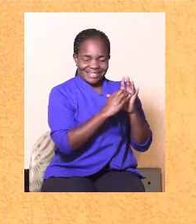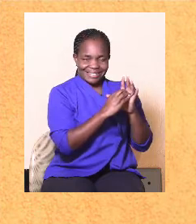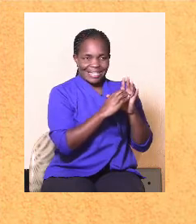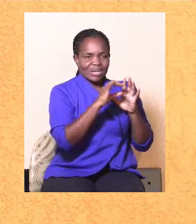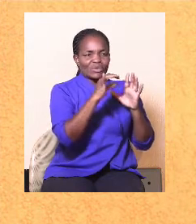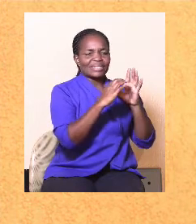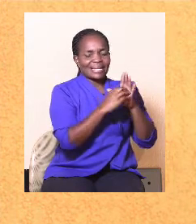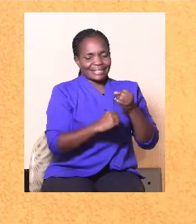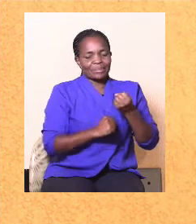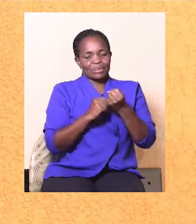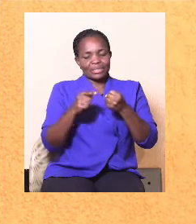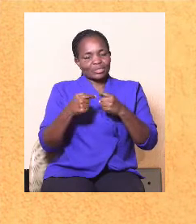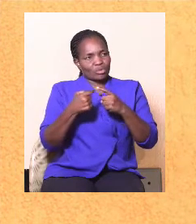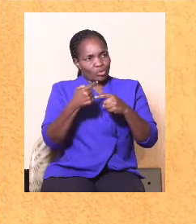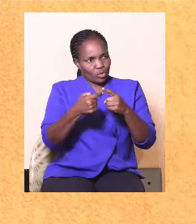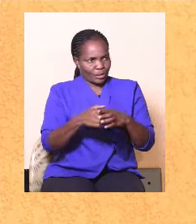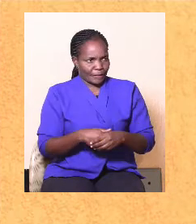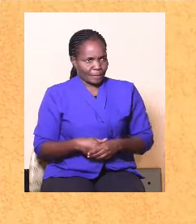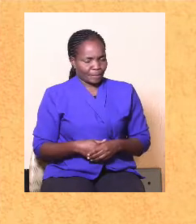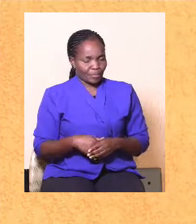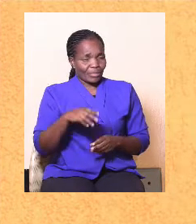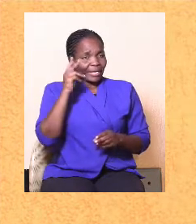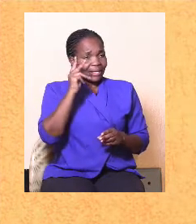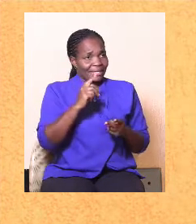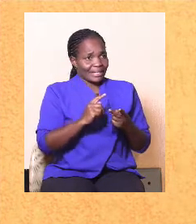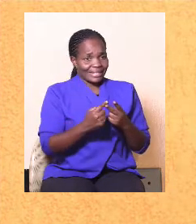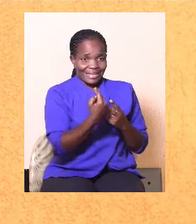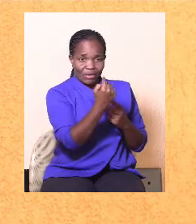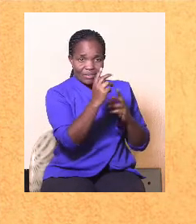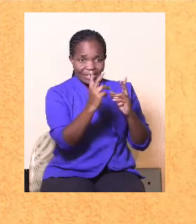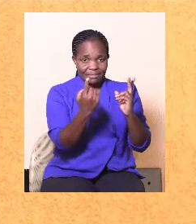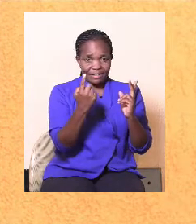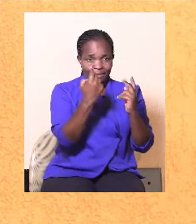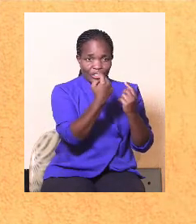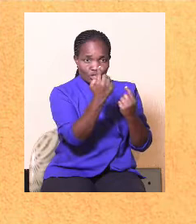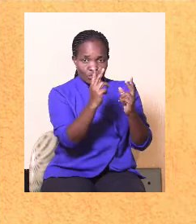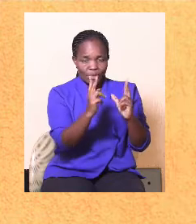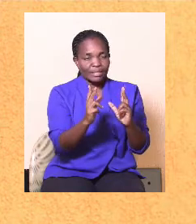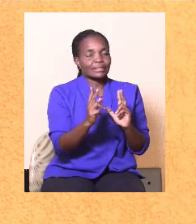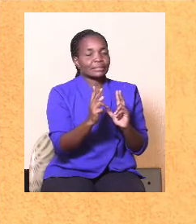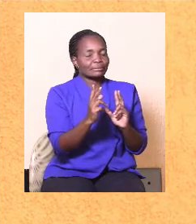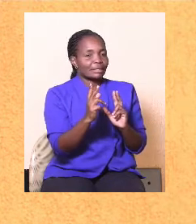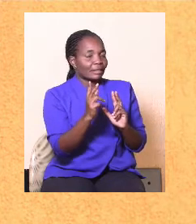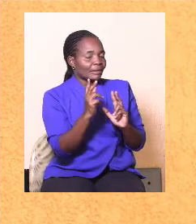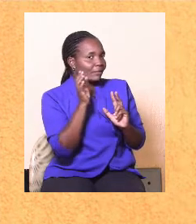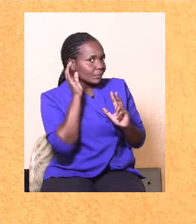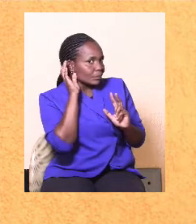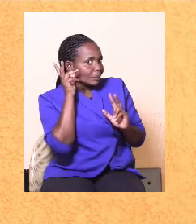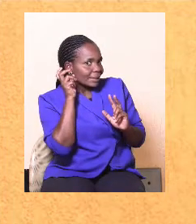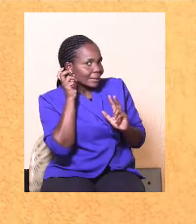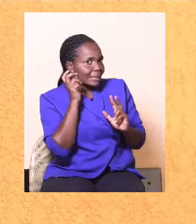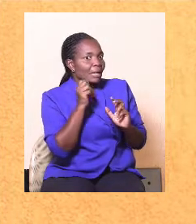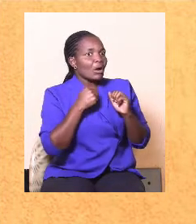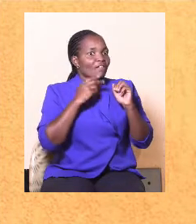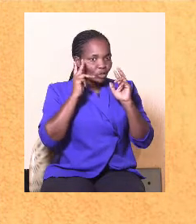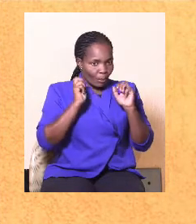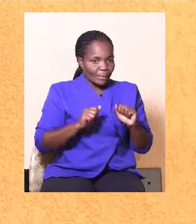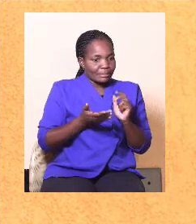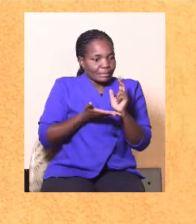side, we all hear about how each and everybody is being assisted. We hear about